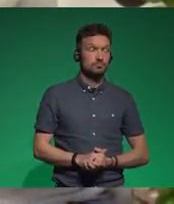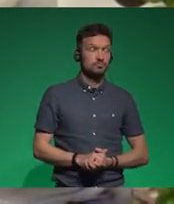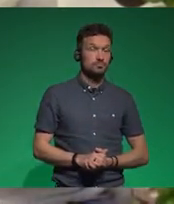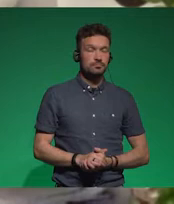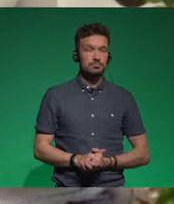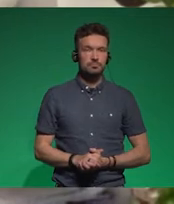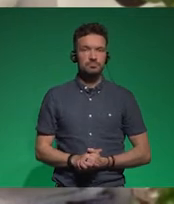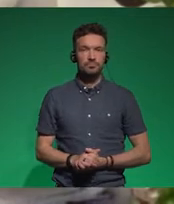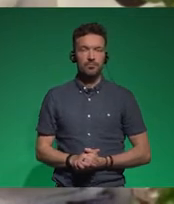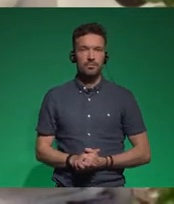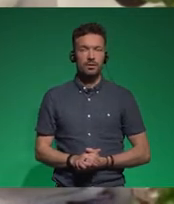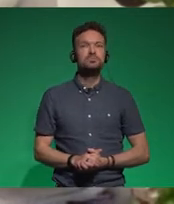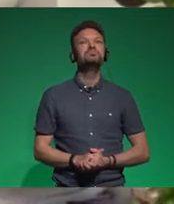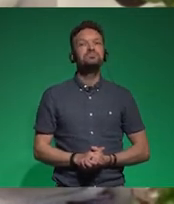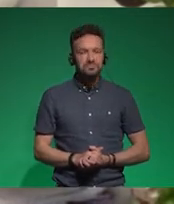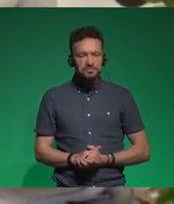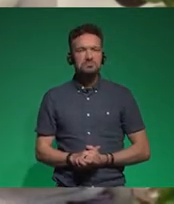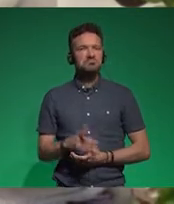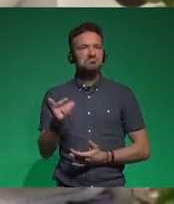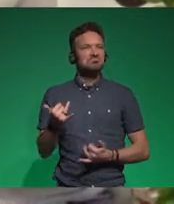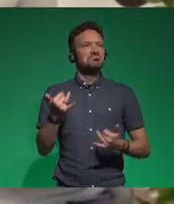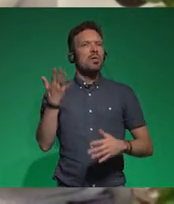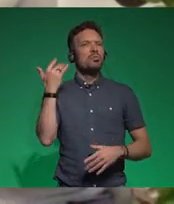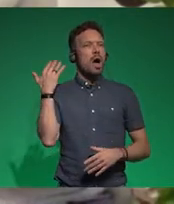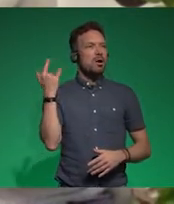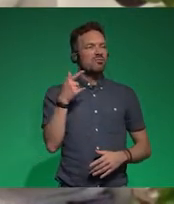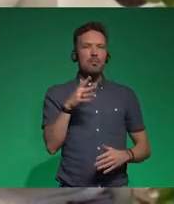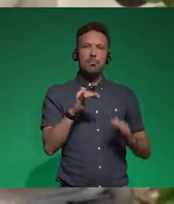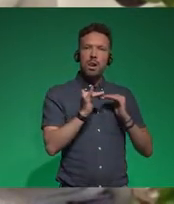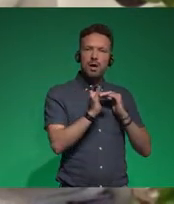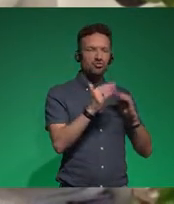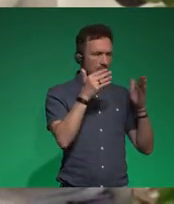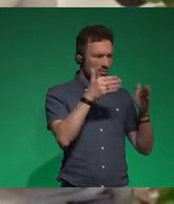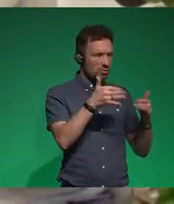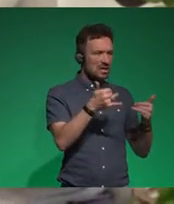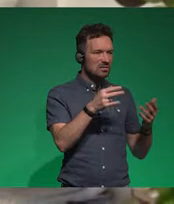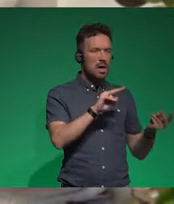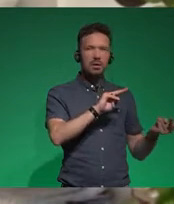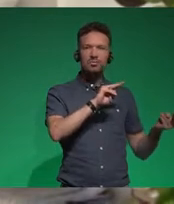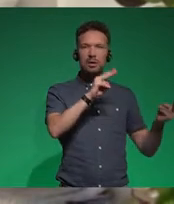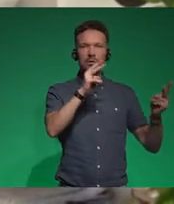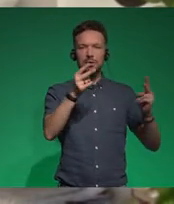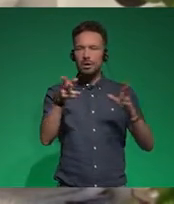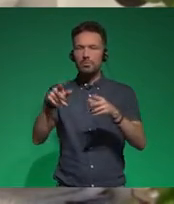I was traveling, I started to travel around Vietnam for other kind of documentary